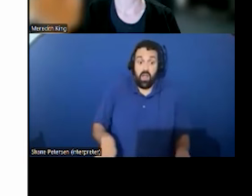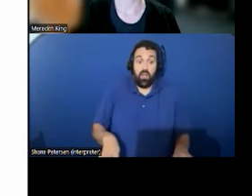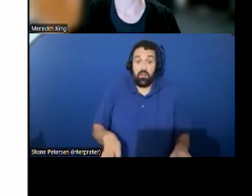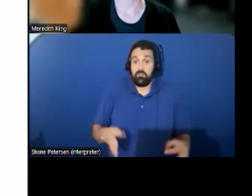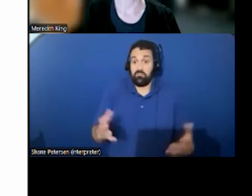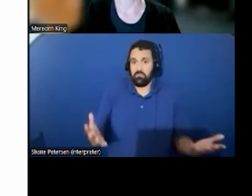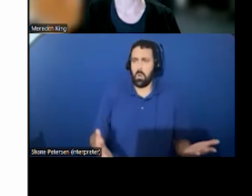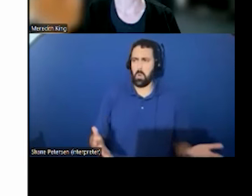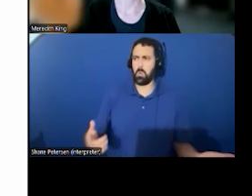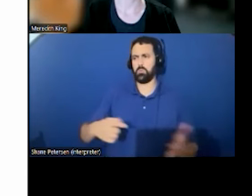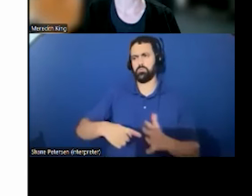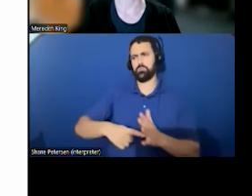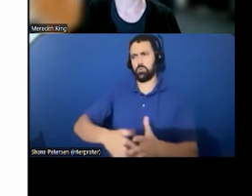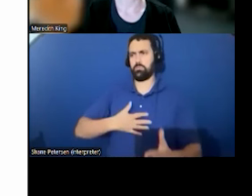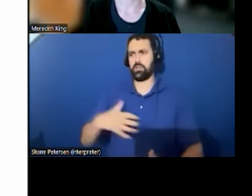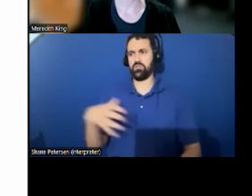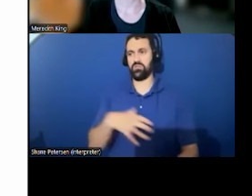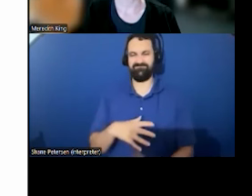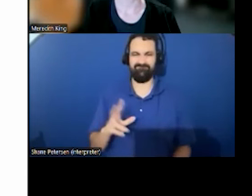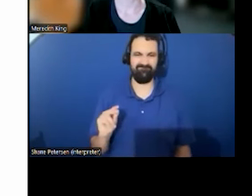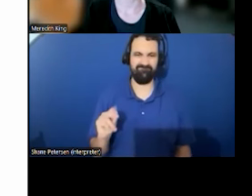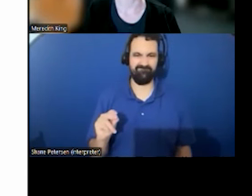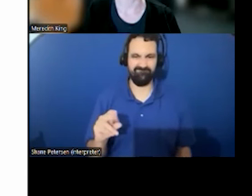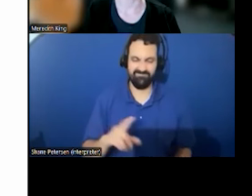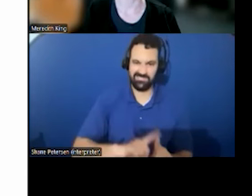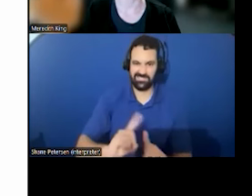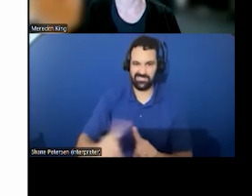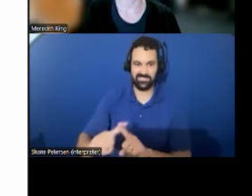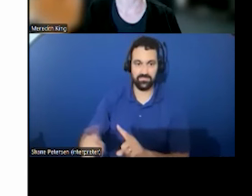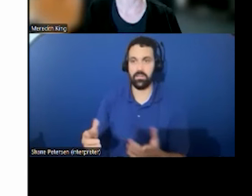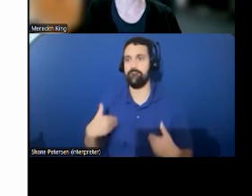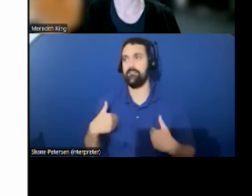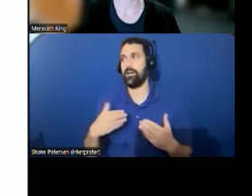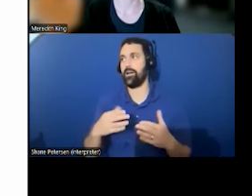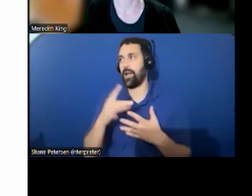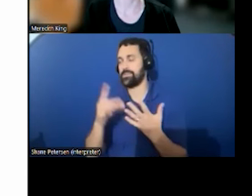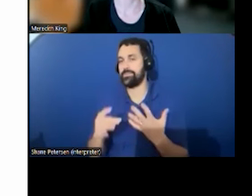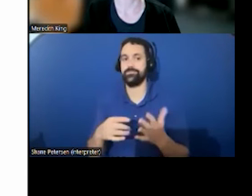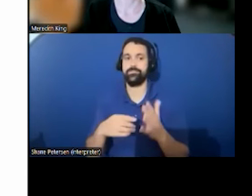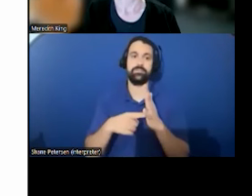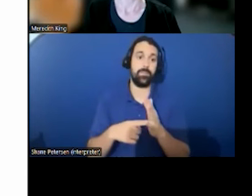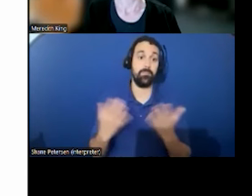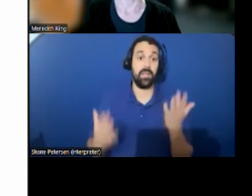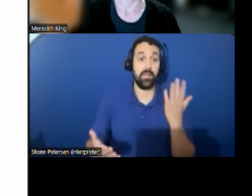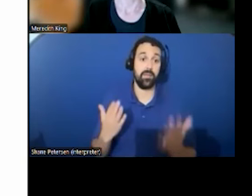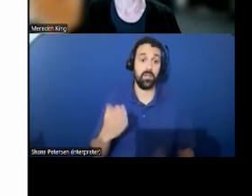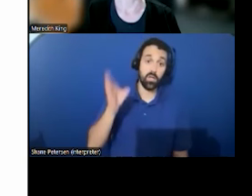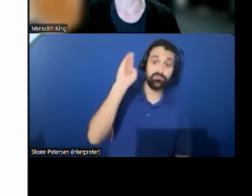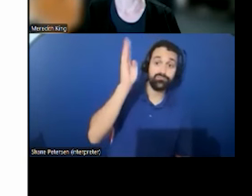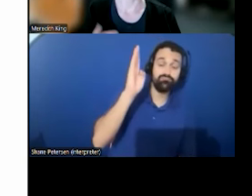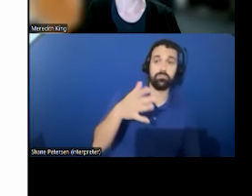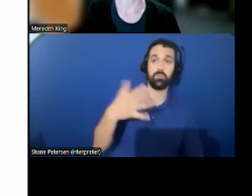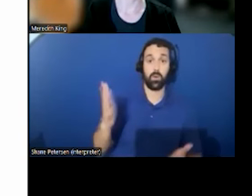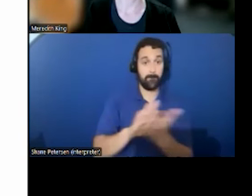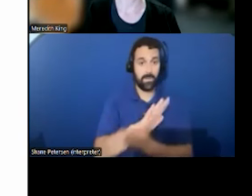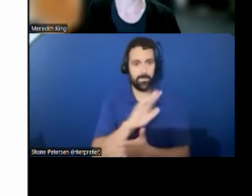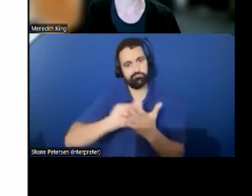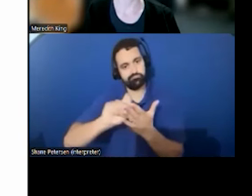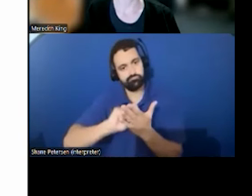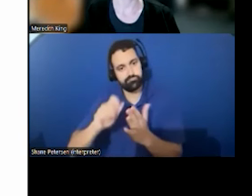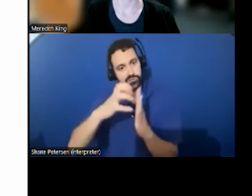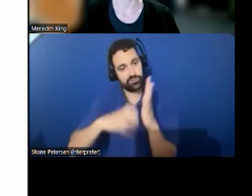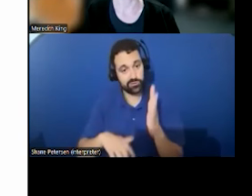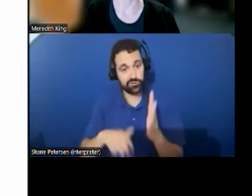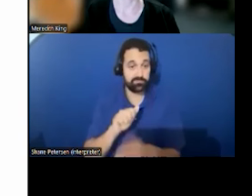Universal Design for Learning recommends giving options. You can give a paper or a presentation. You can give a recorded